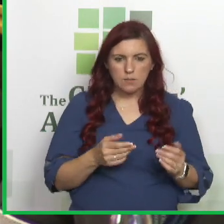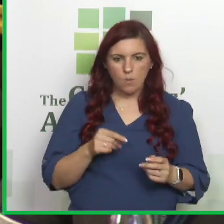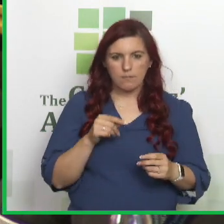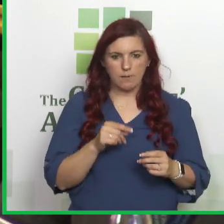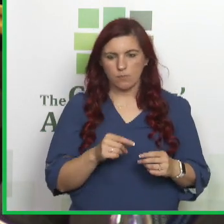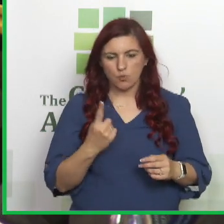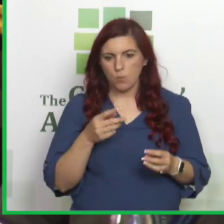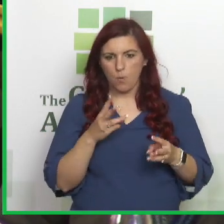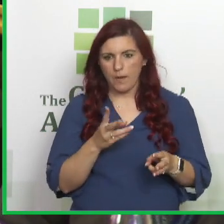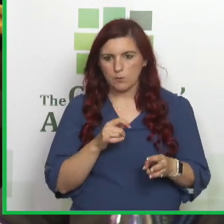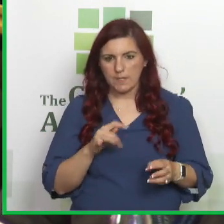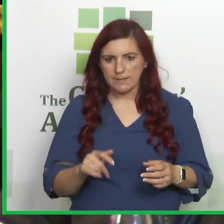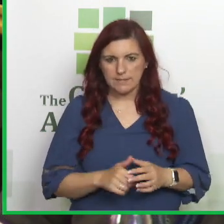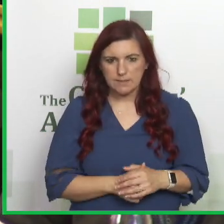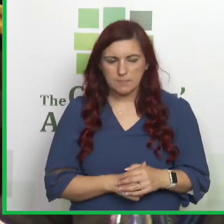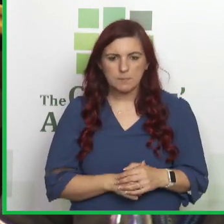know.